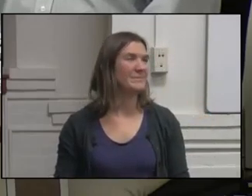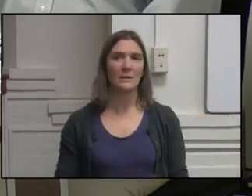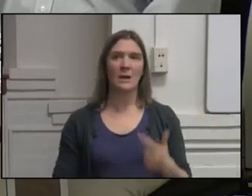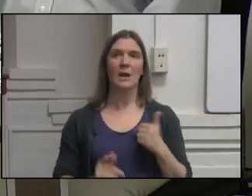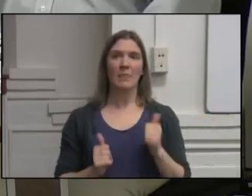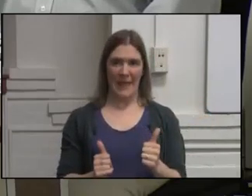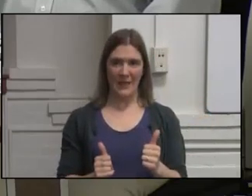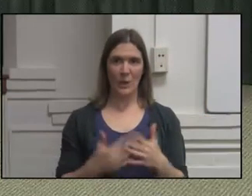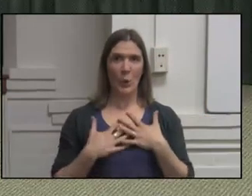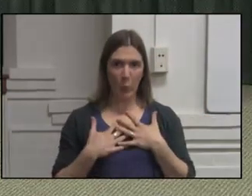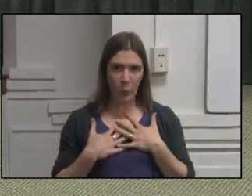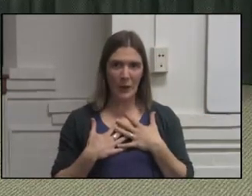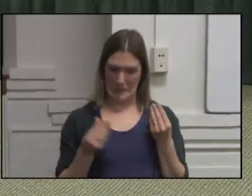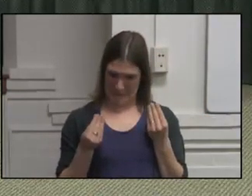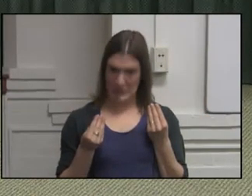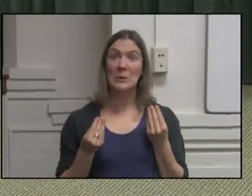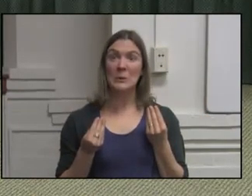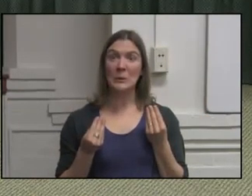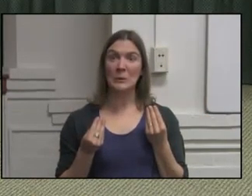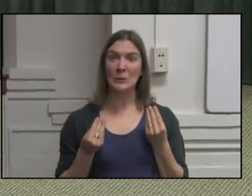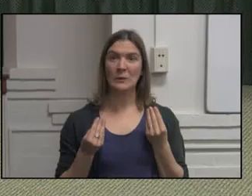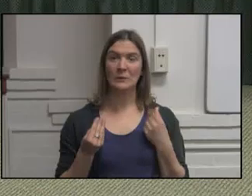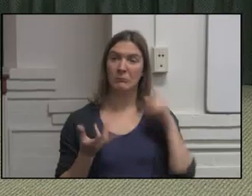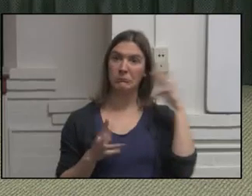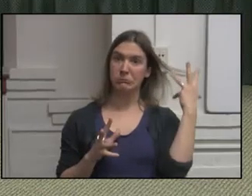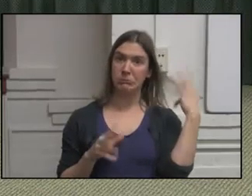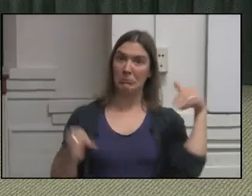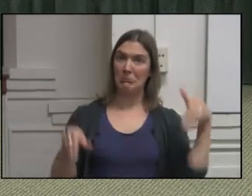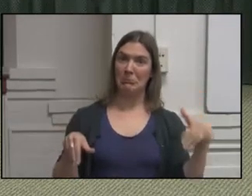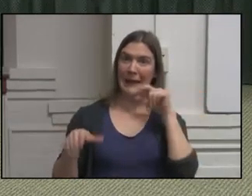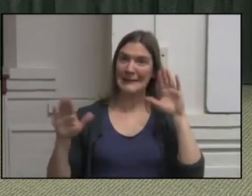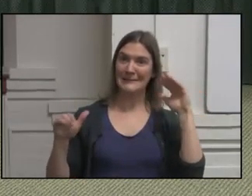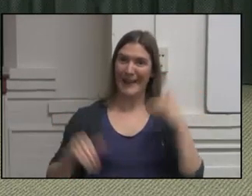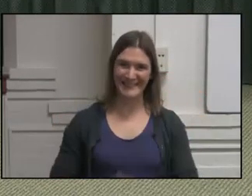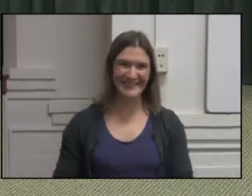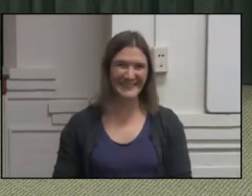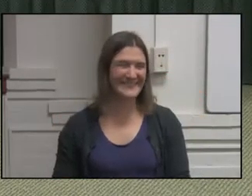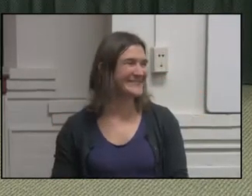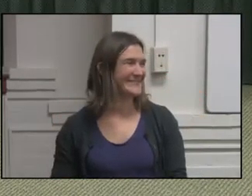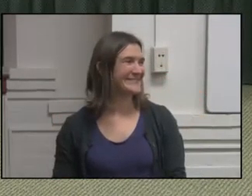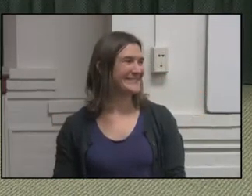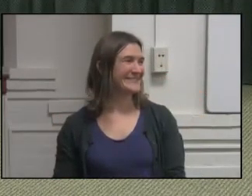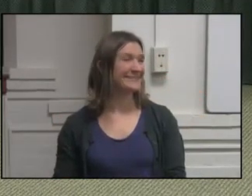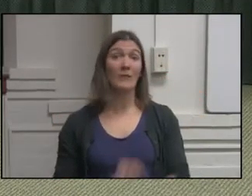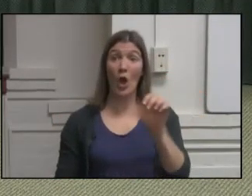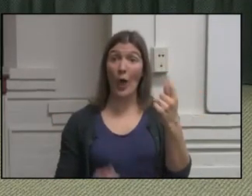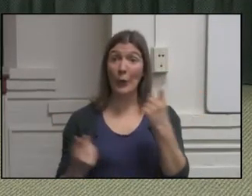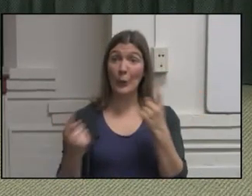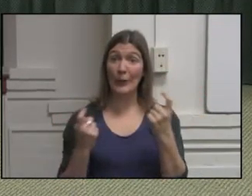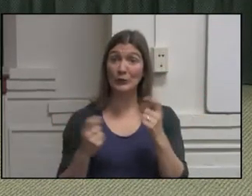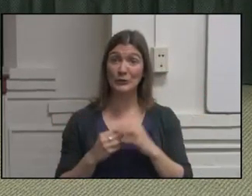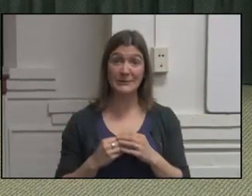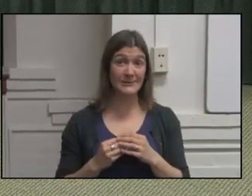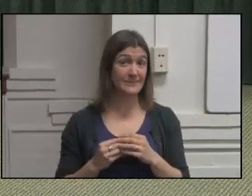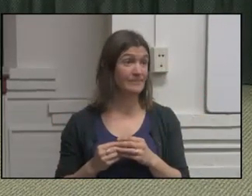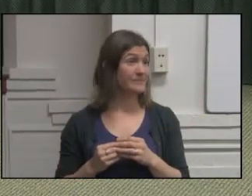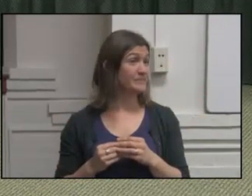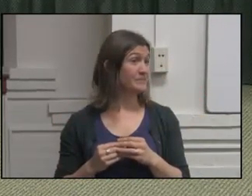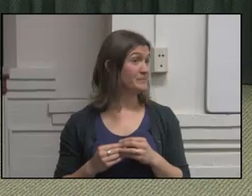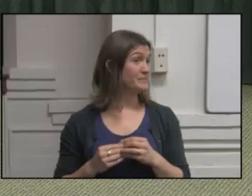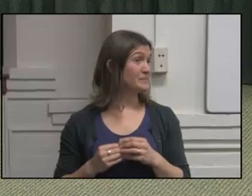now. There you go. Throwing a curveball right off the bat. Yeah, sorry. Good question. Anybody else on the board have questions or comments